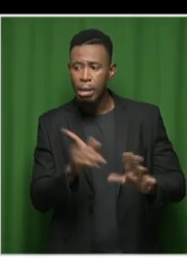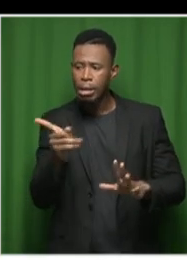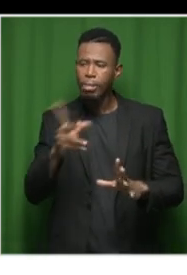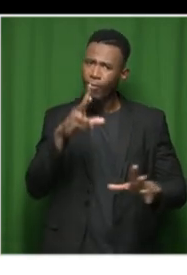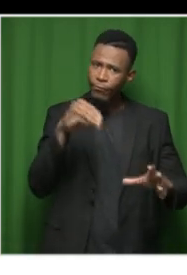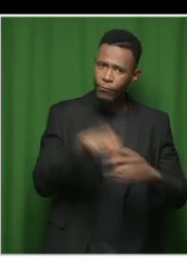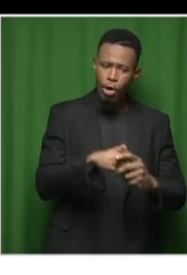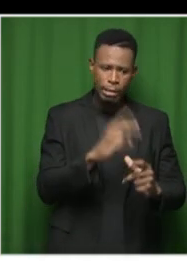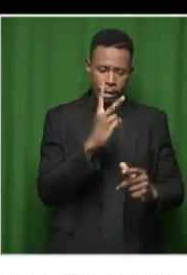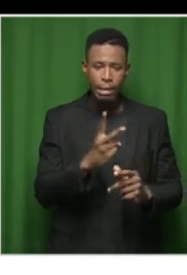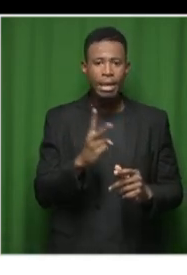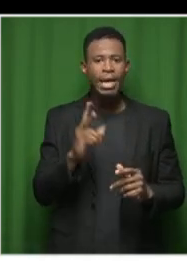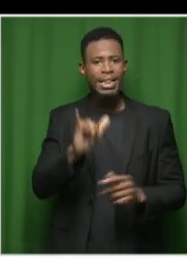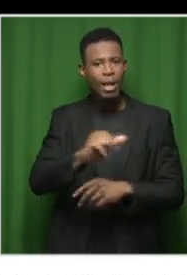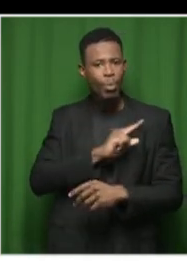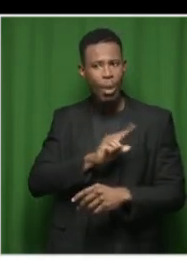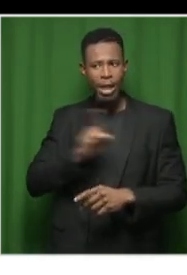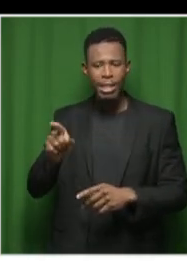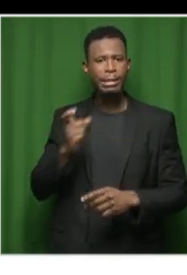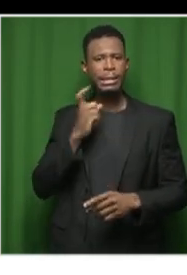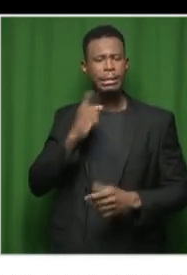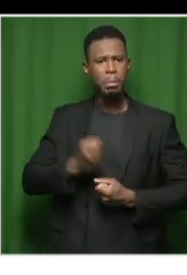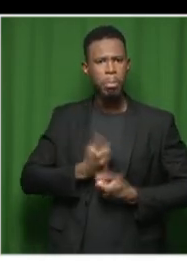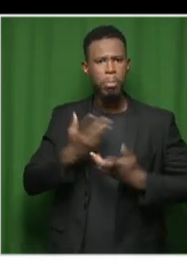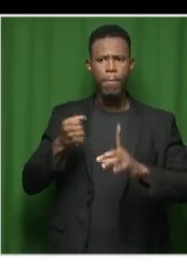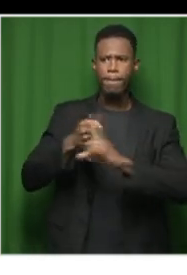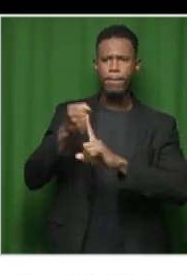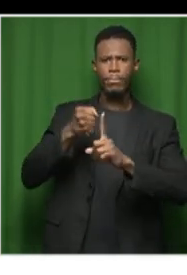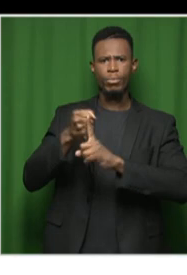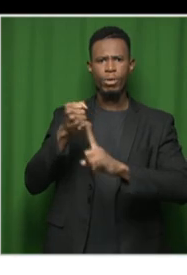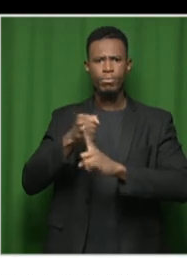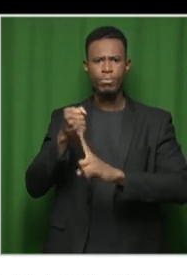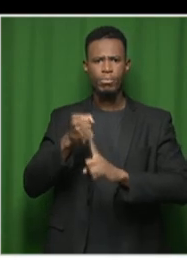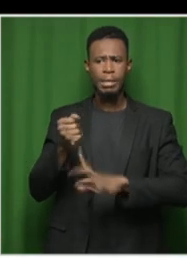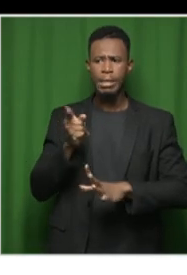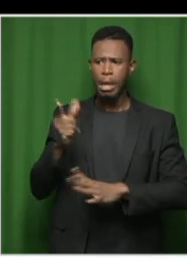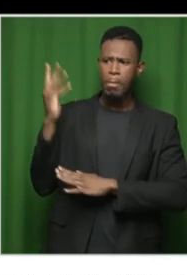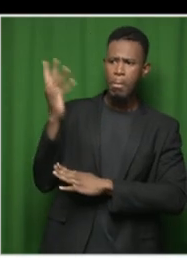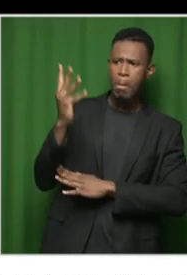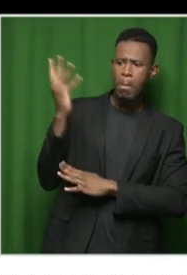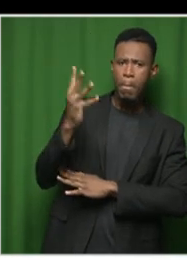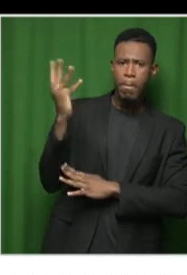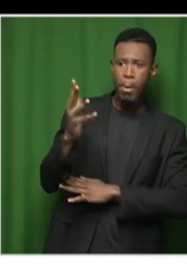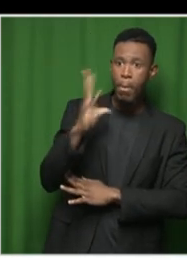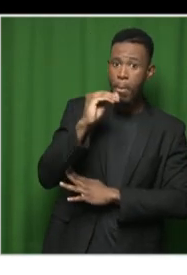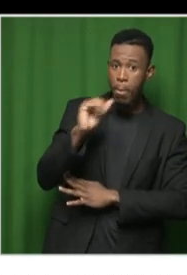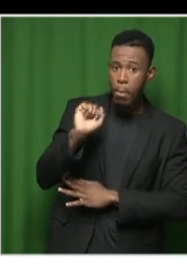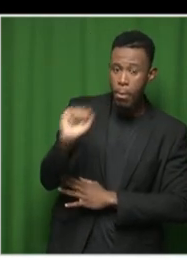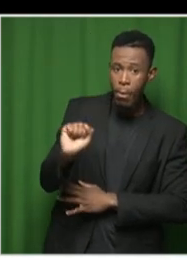their articulation didn't even need speech writers.